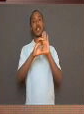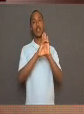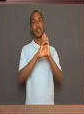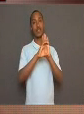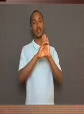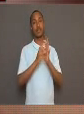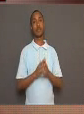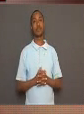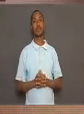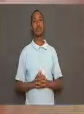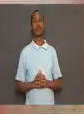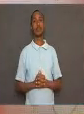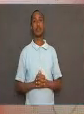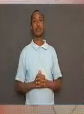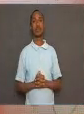agent.